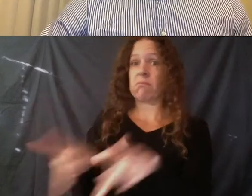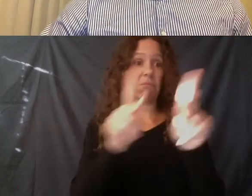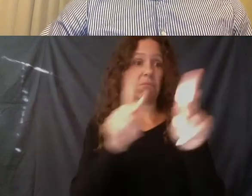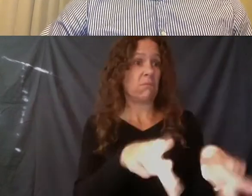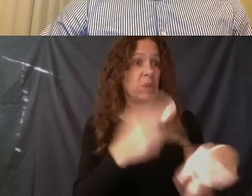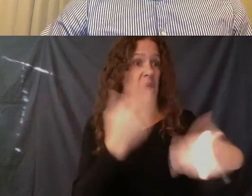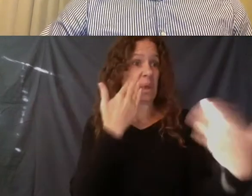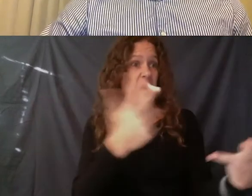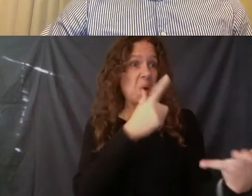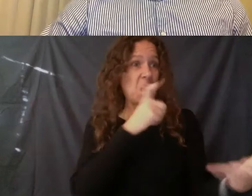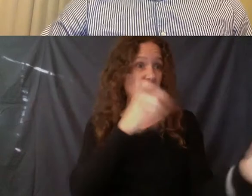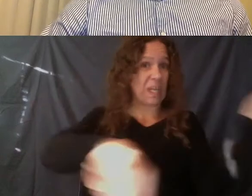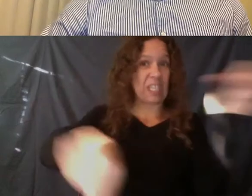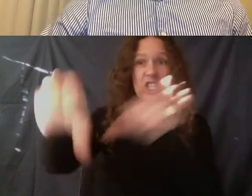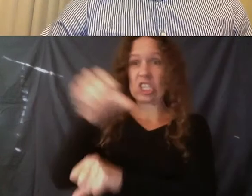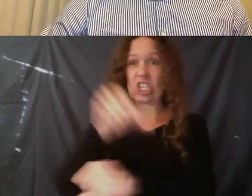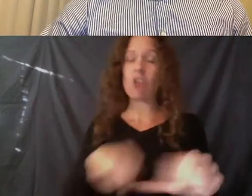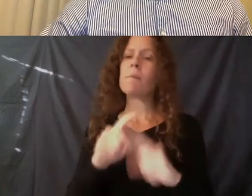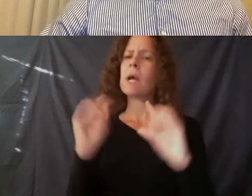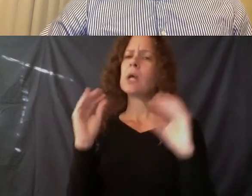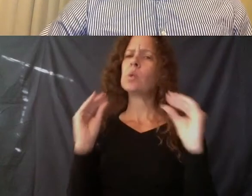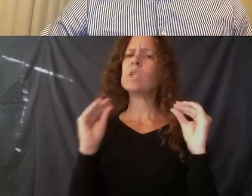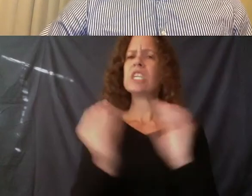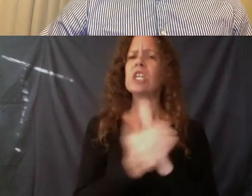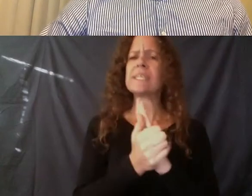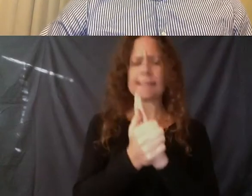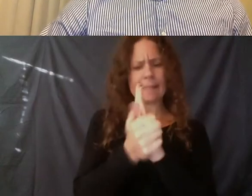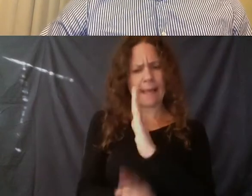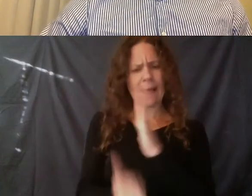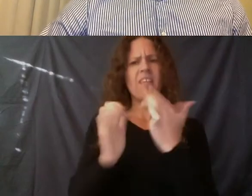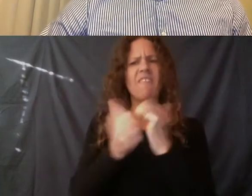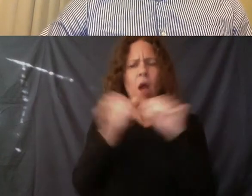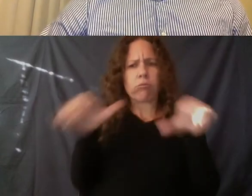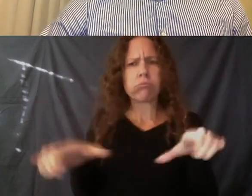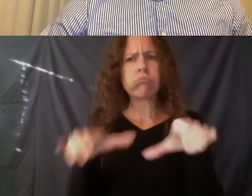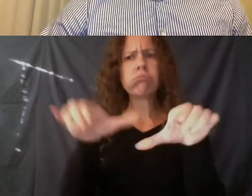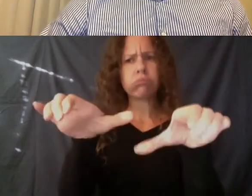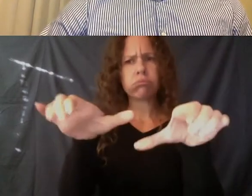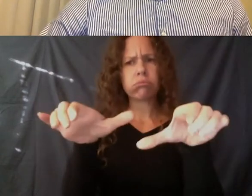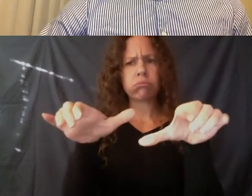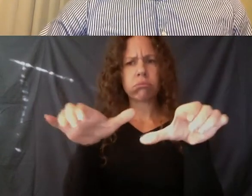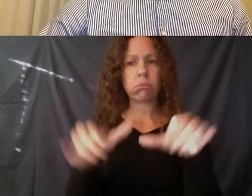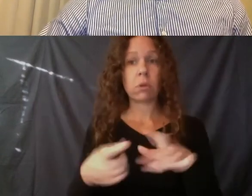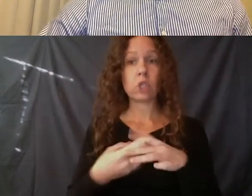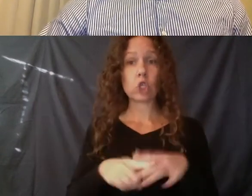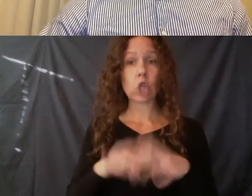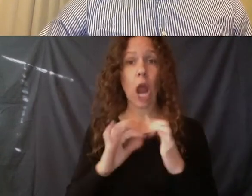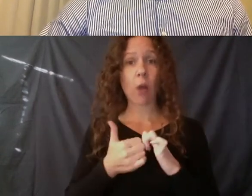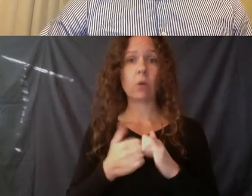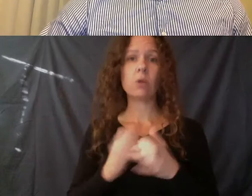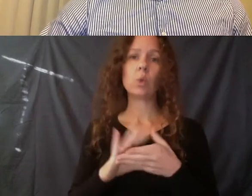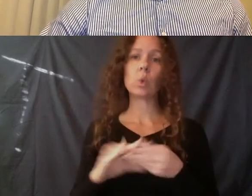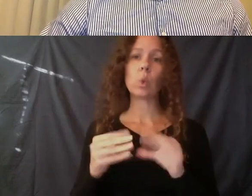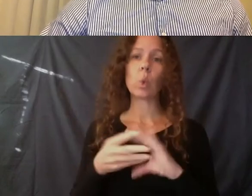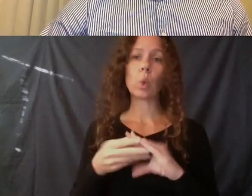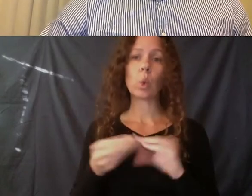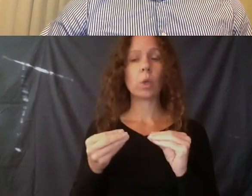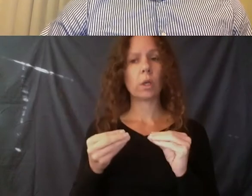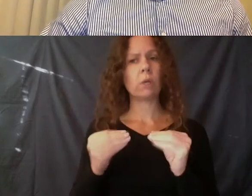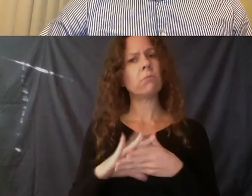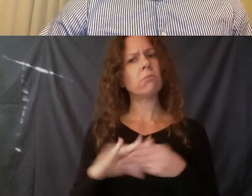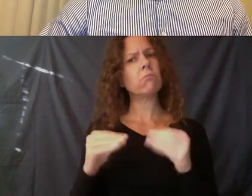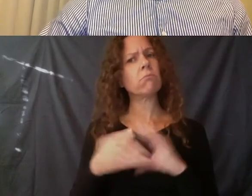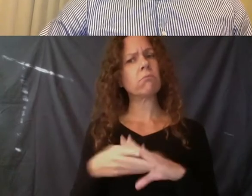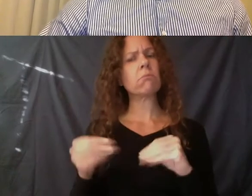of movement building skills, coalition building, but you start with storytelling. You start with your own